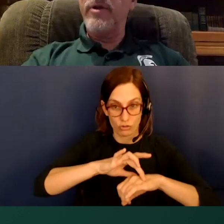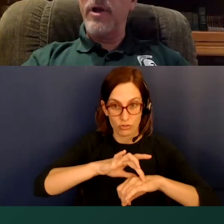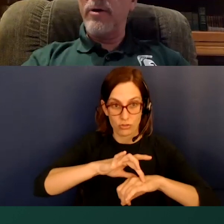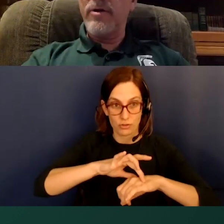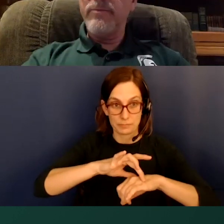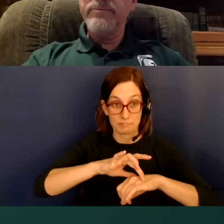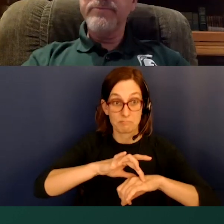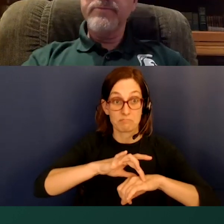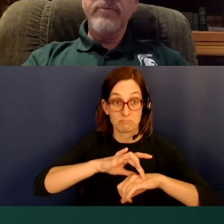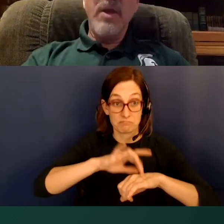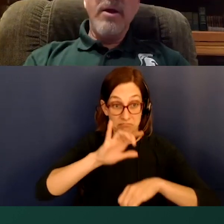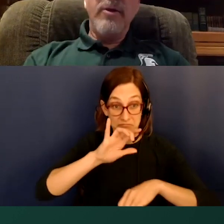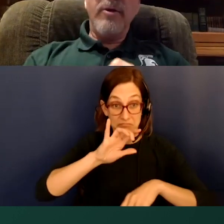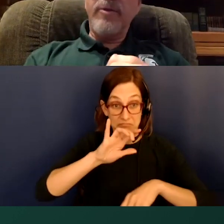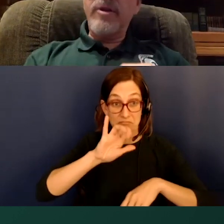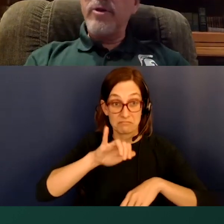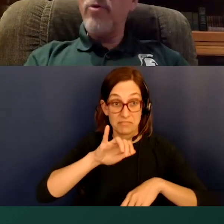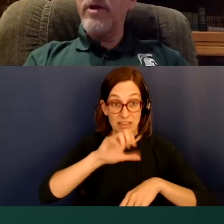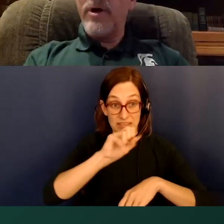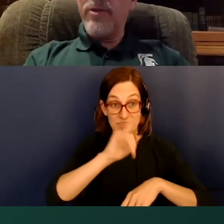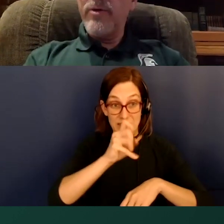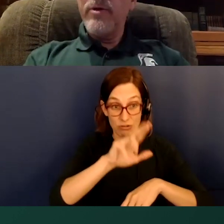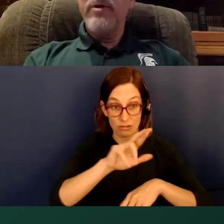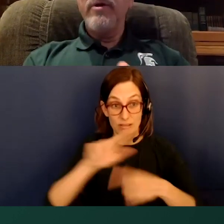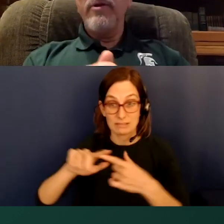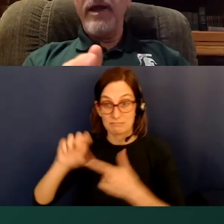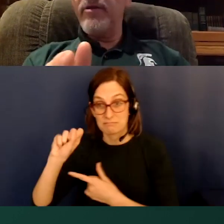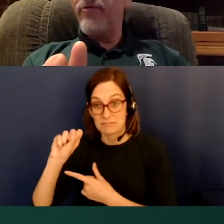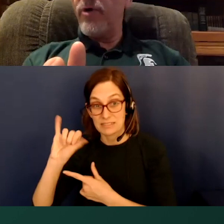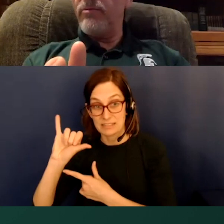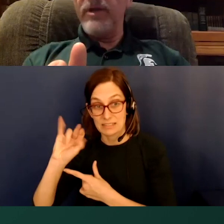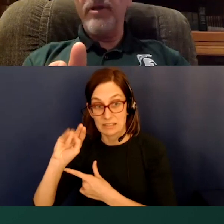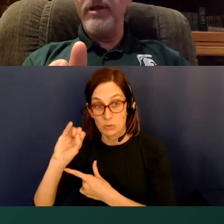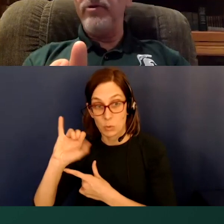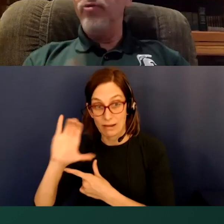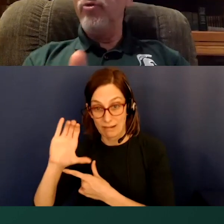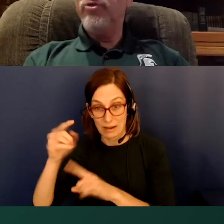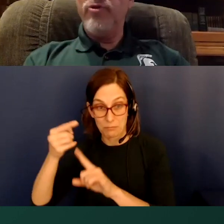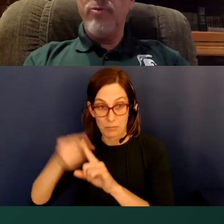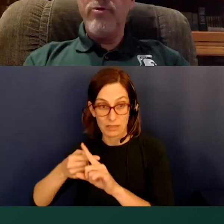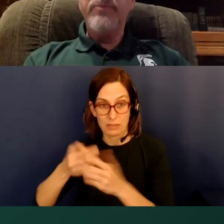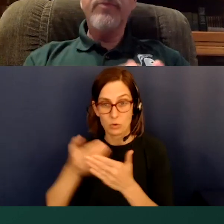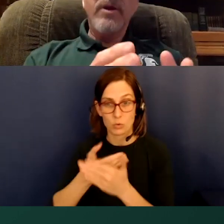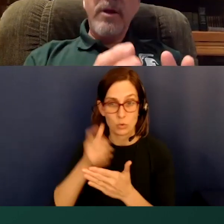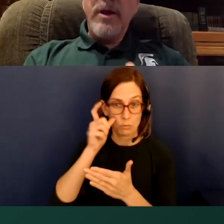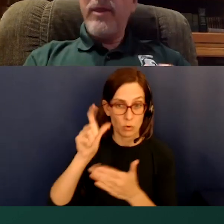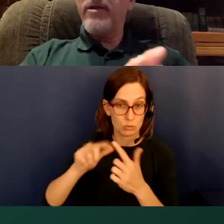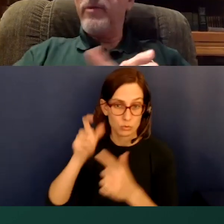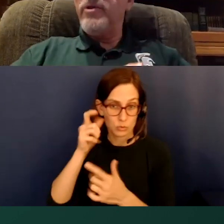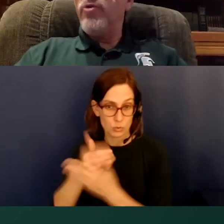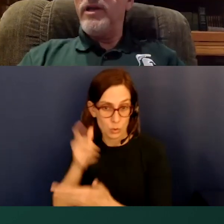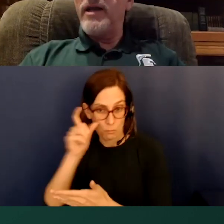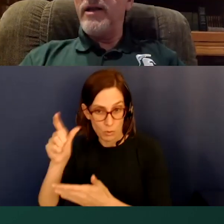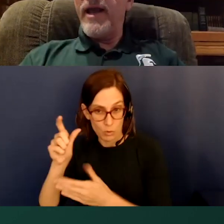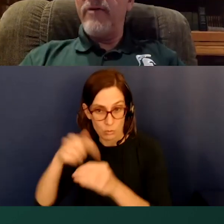against the stars. There's the synodic month. That's from, let's say, new moon to new moon. That's